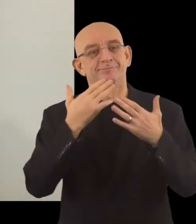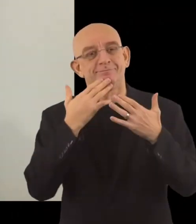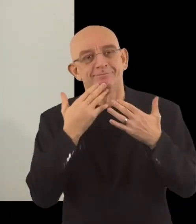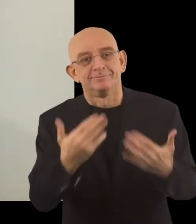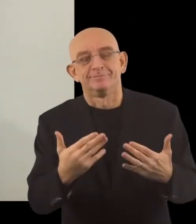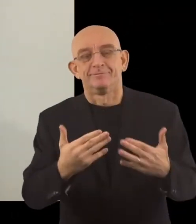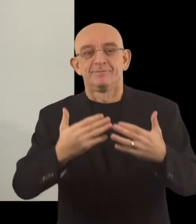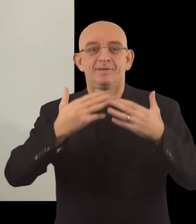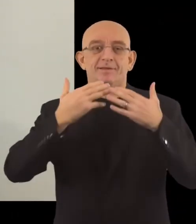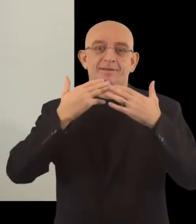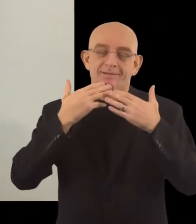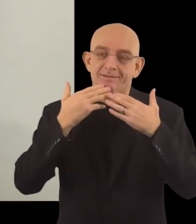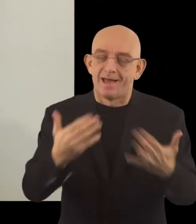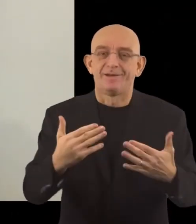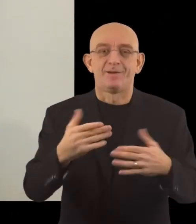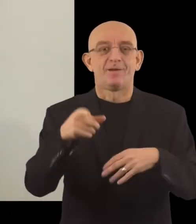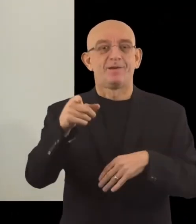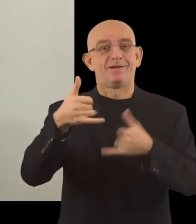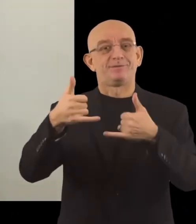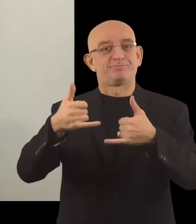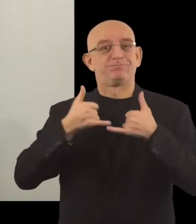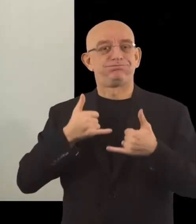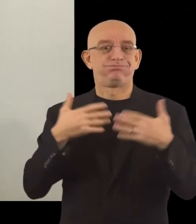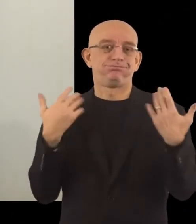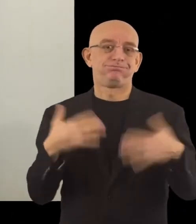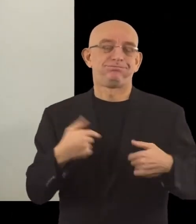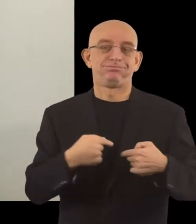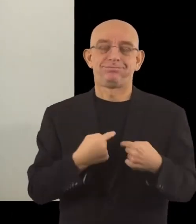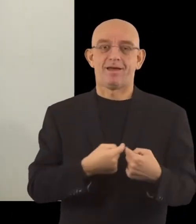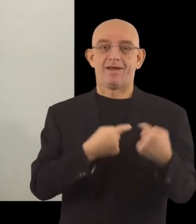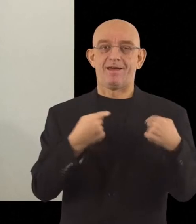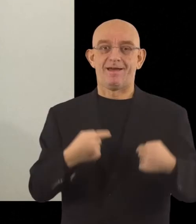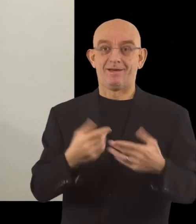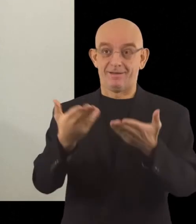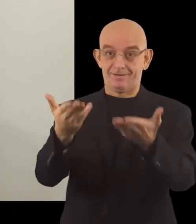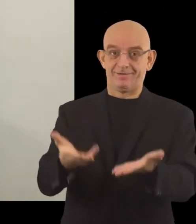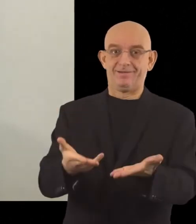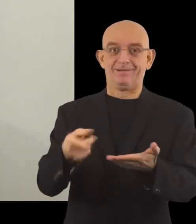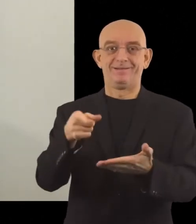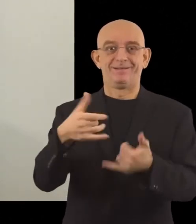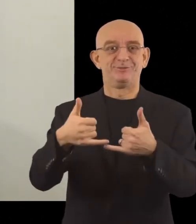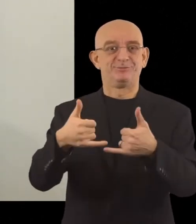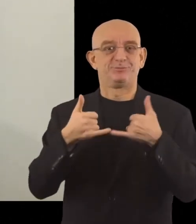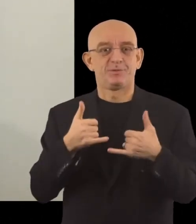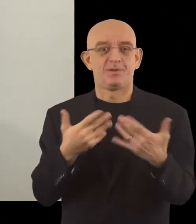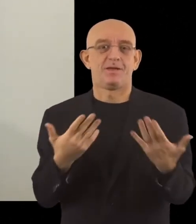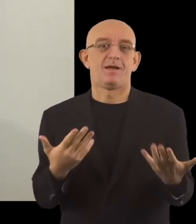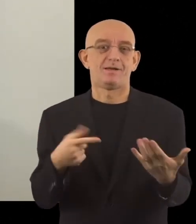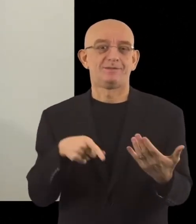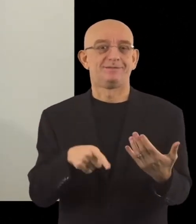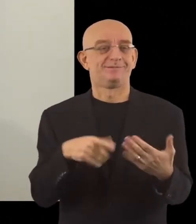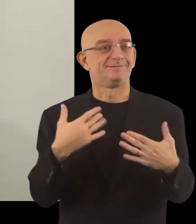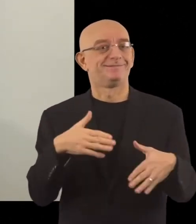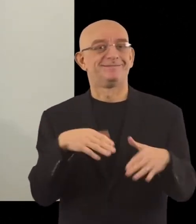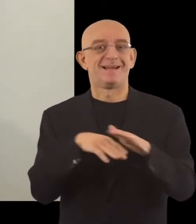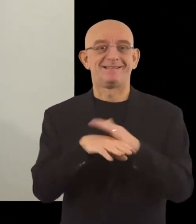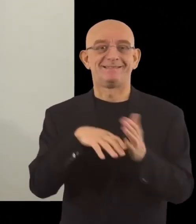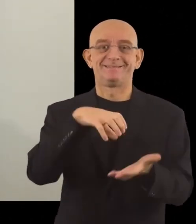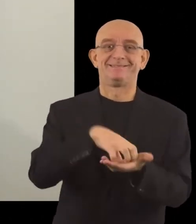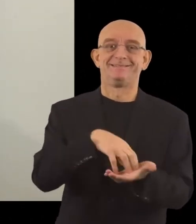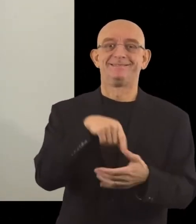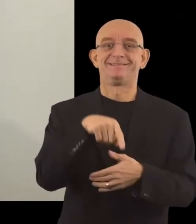Really, thank you, Mr. Valakastanis. It's a great honor to be awarded by you for Access City